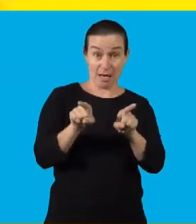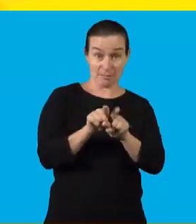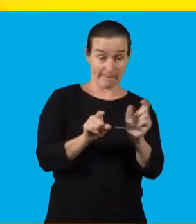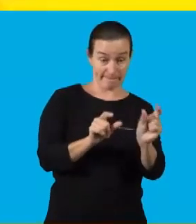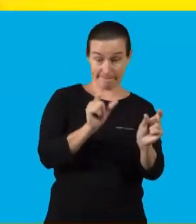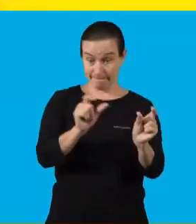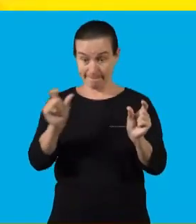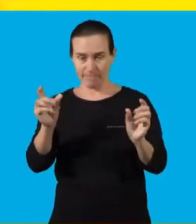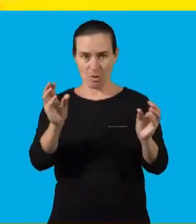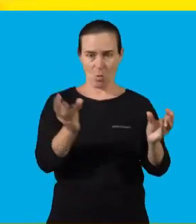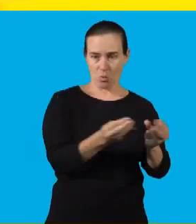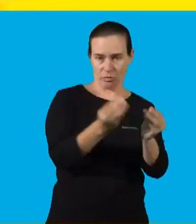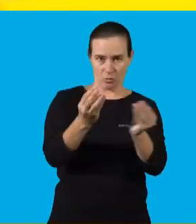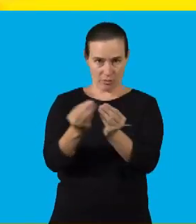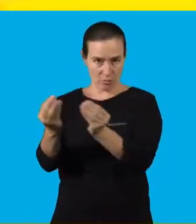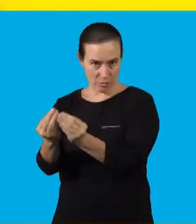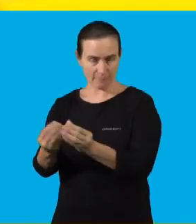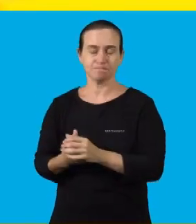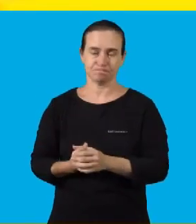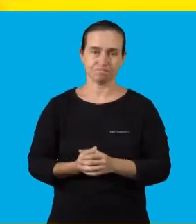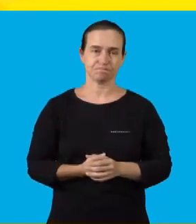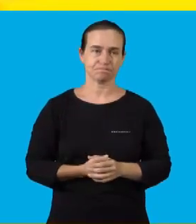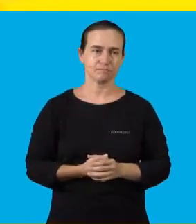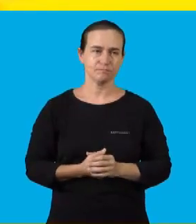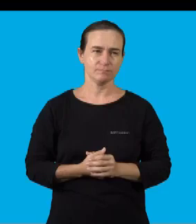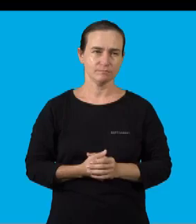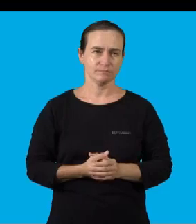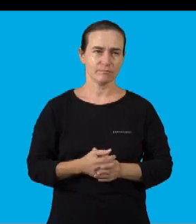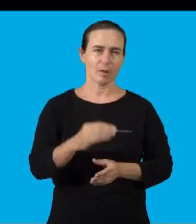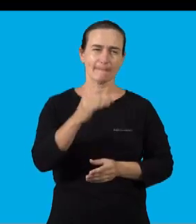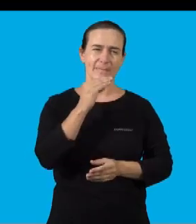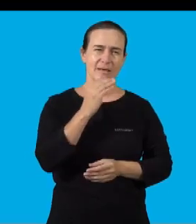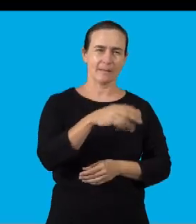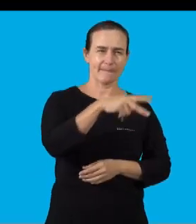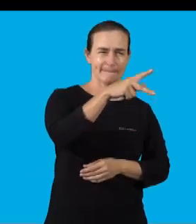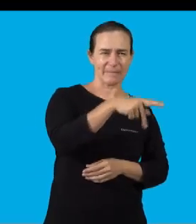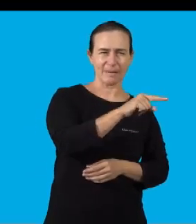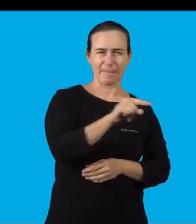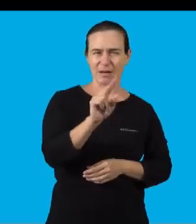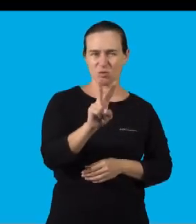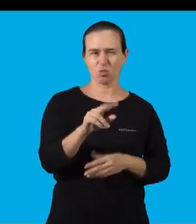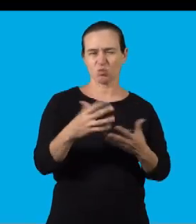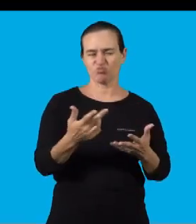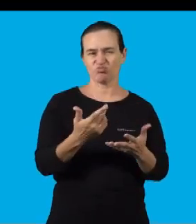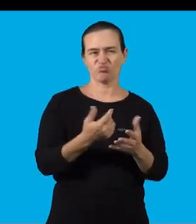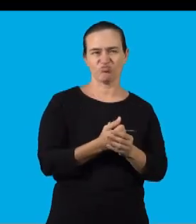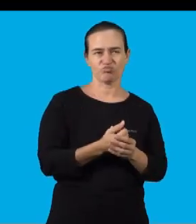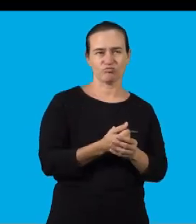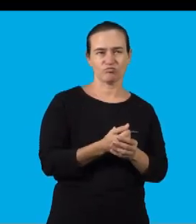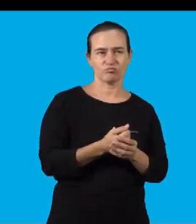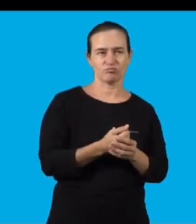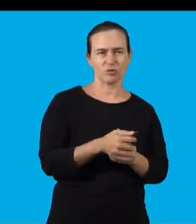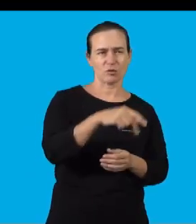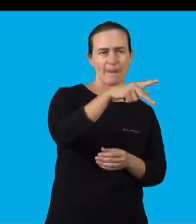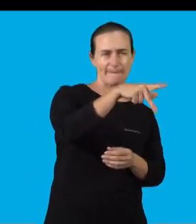like terms together, and then we are going to find the value of p. So when we say p minus 2p, that's going to give us a